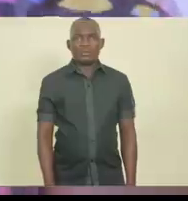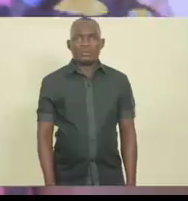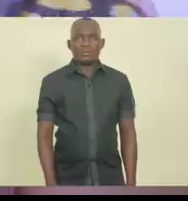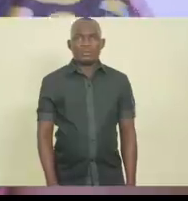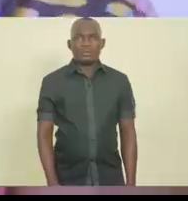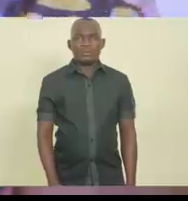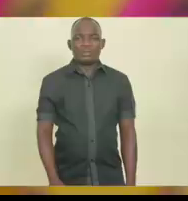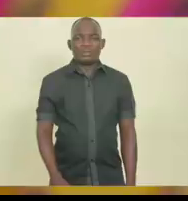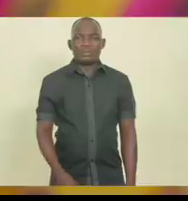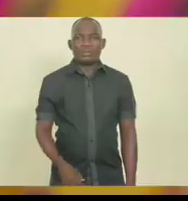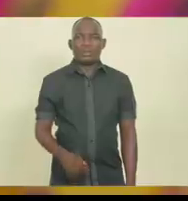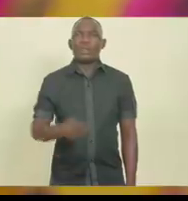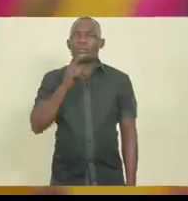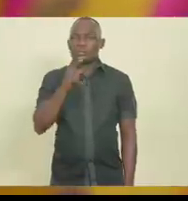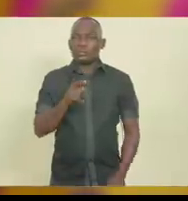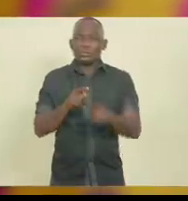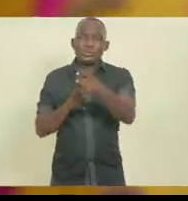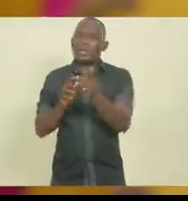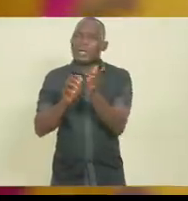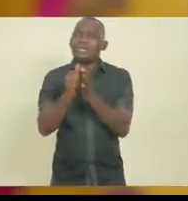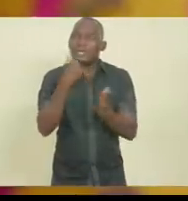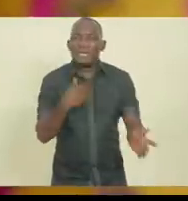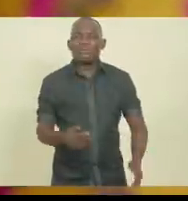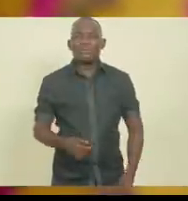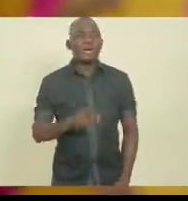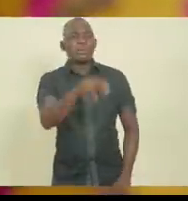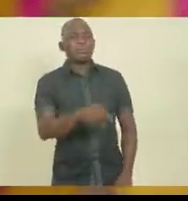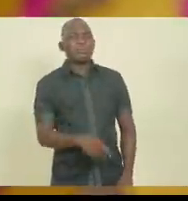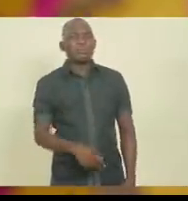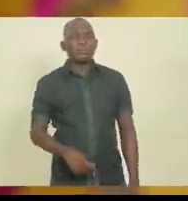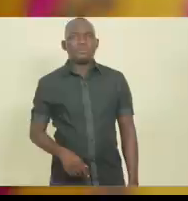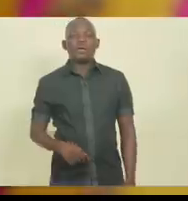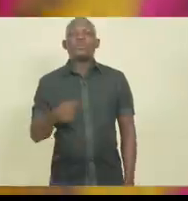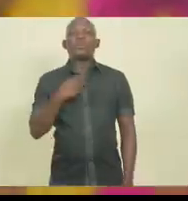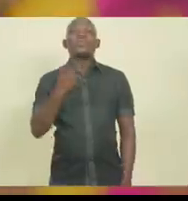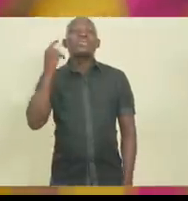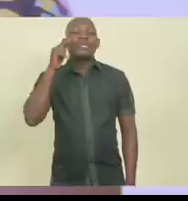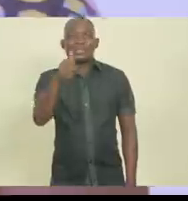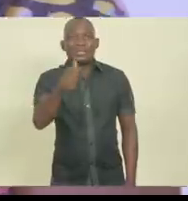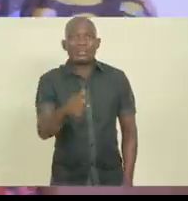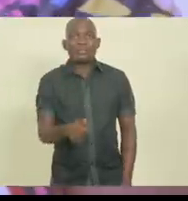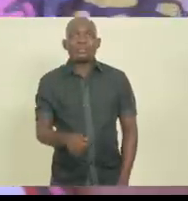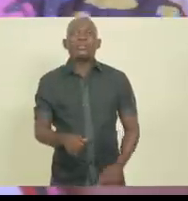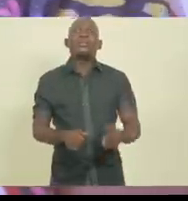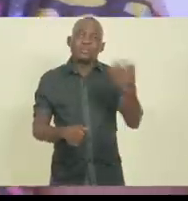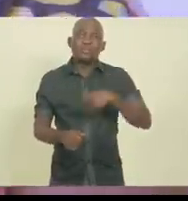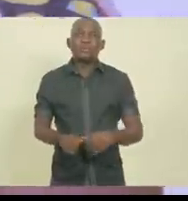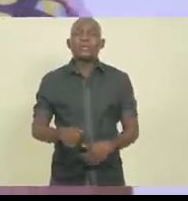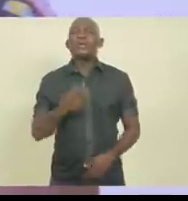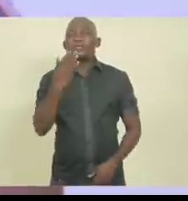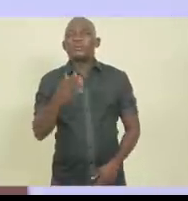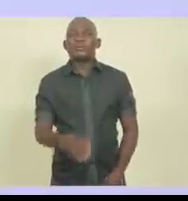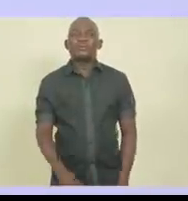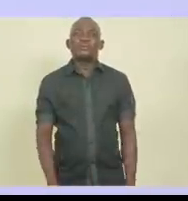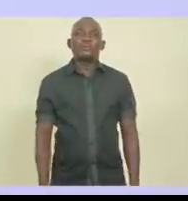Ma don't have cancer. Will you shut up your mouth. No. I want to hear this. Patience, continue. Thank you,